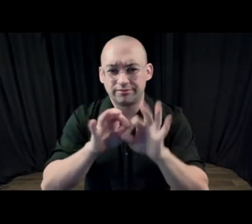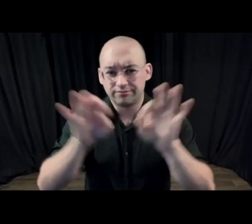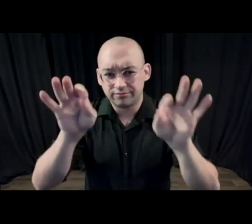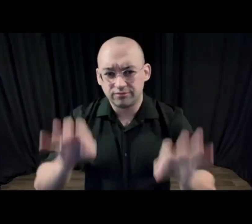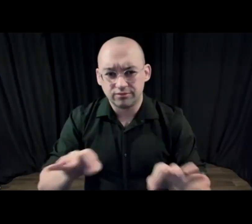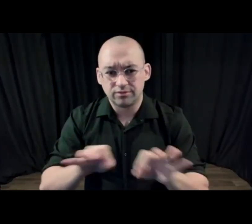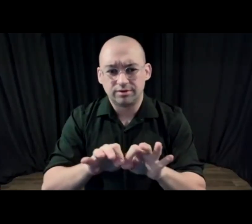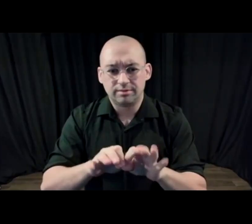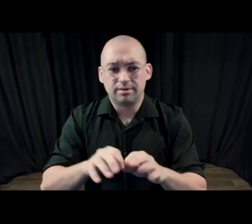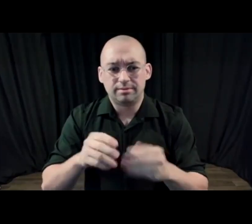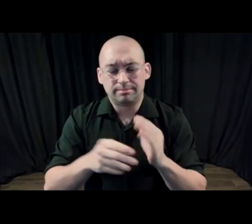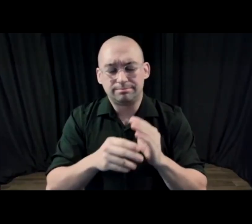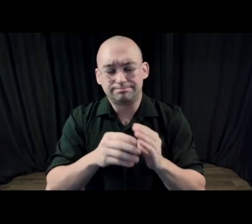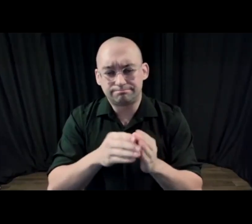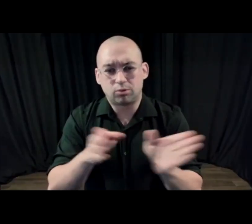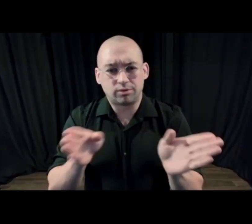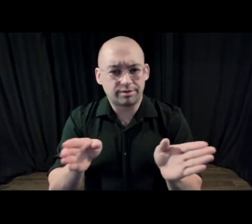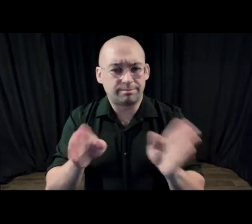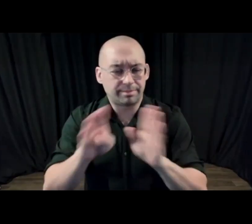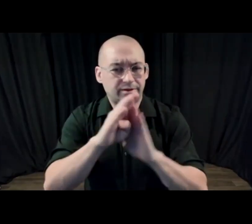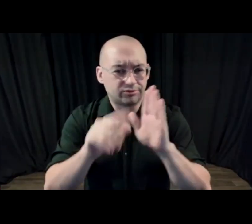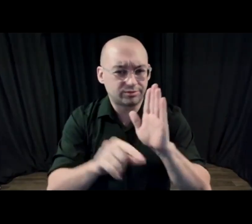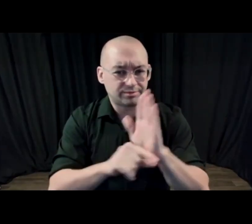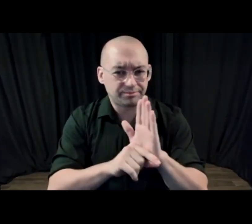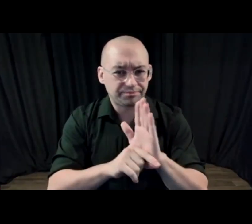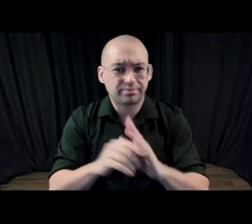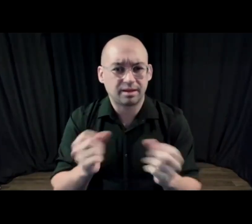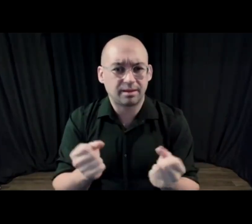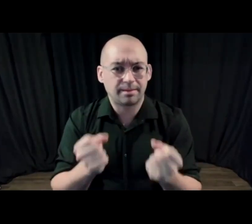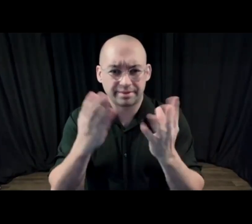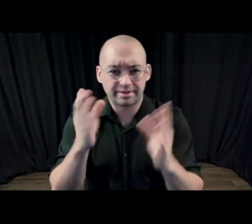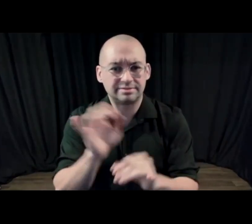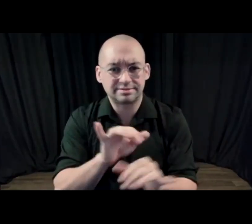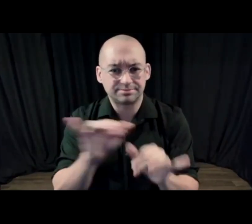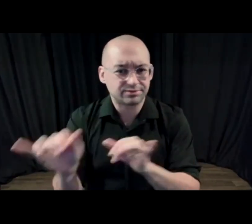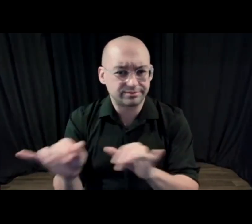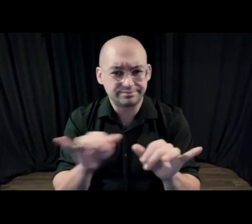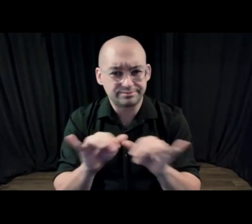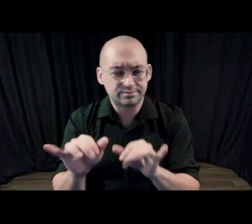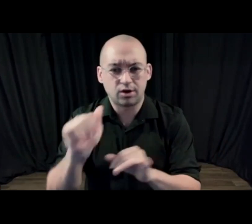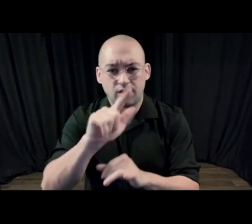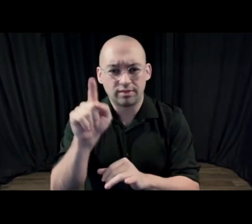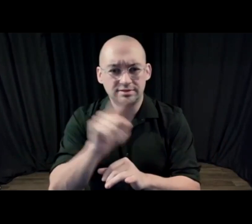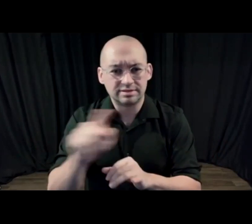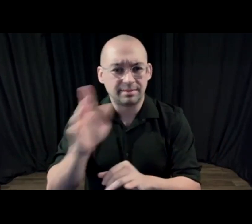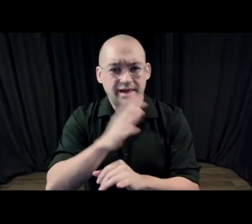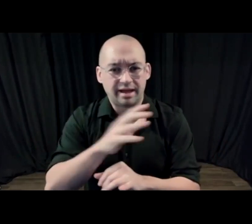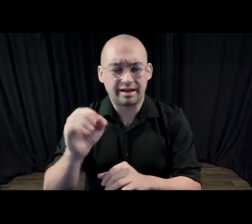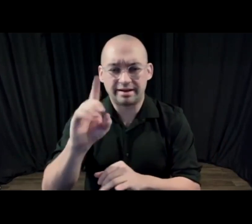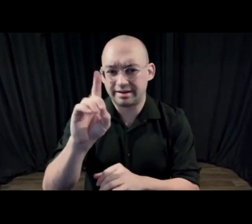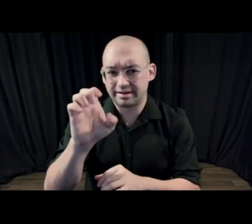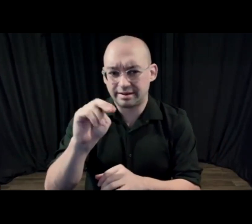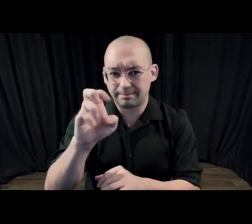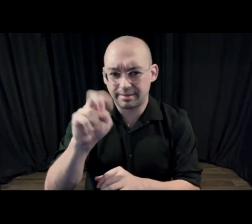broader context. There are a lot of similarities between Alzheimer's and dementia and behavioral health in terms